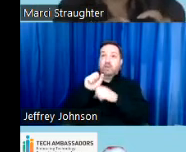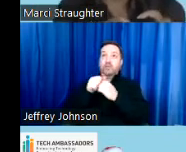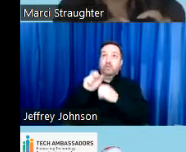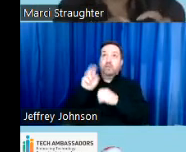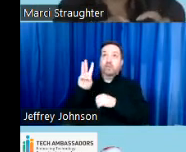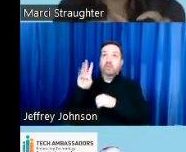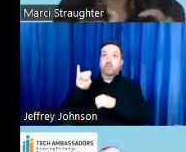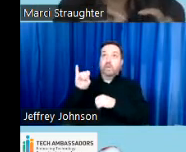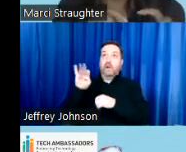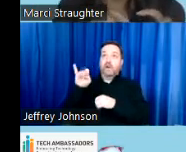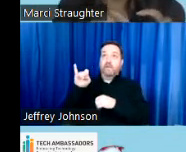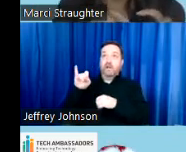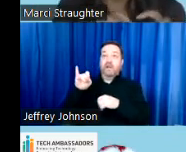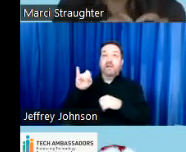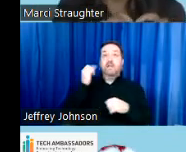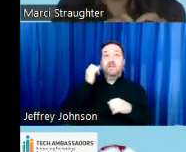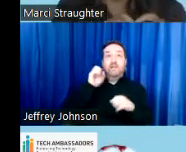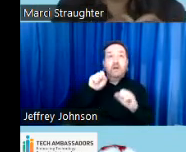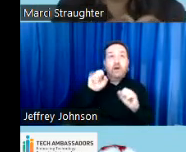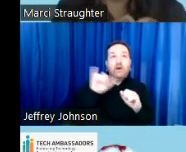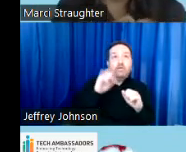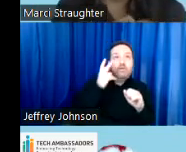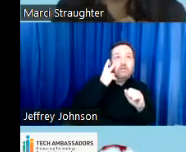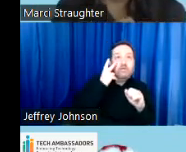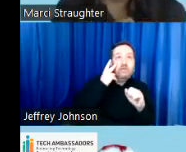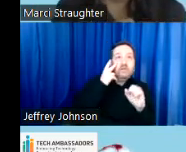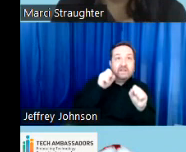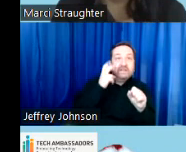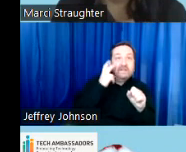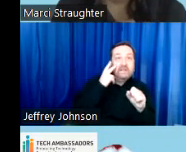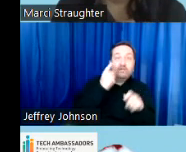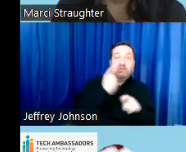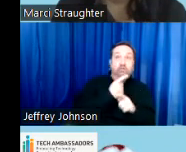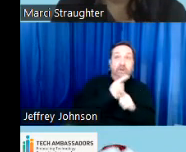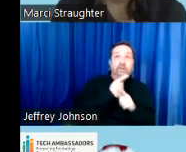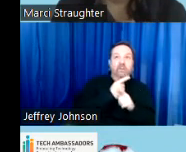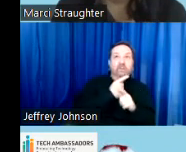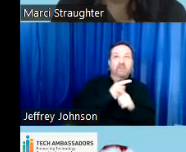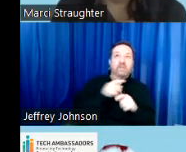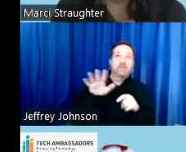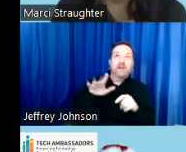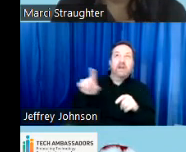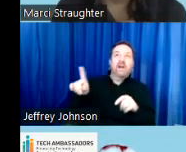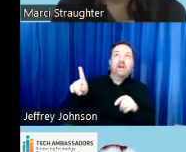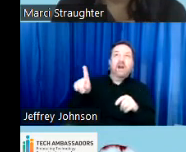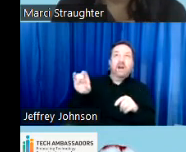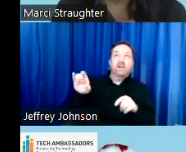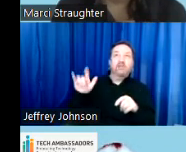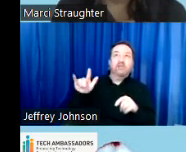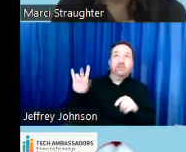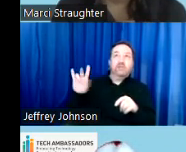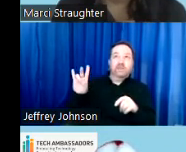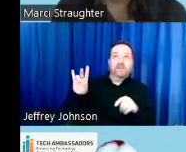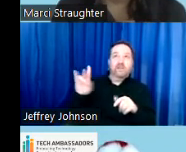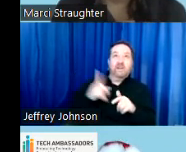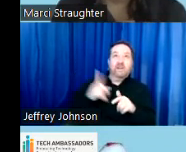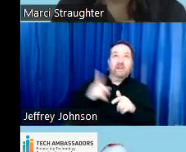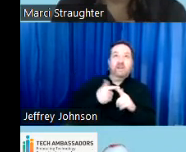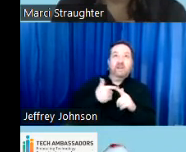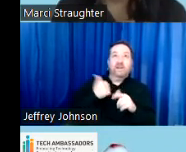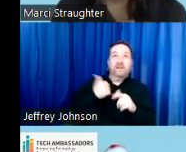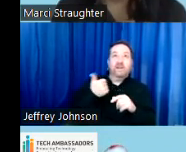so, and you can see here too that there's versions. There's a regular version here. It's about 127, and then a version with a